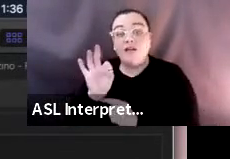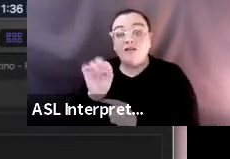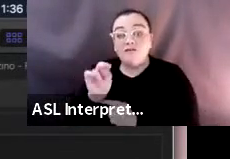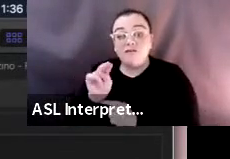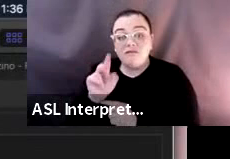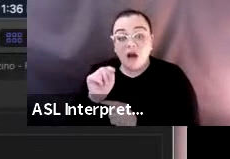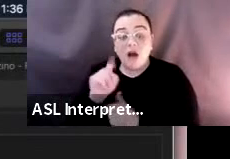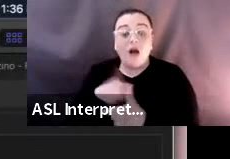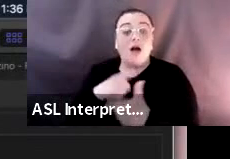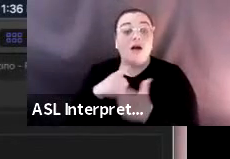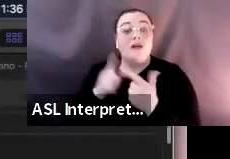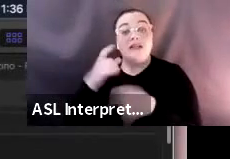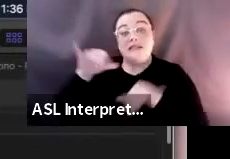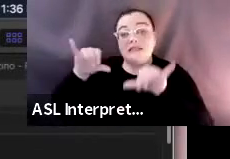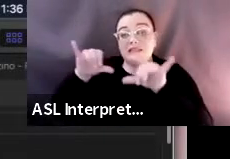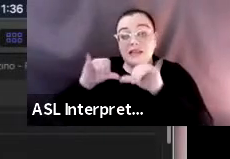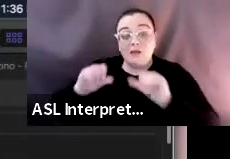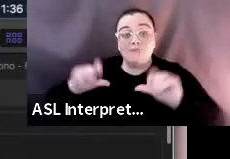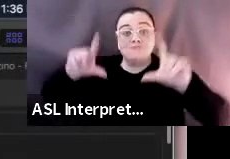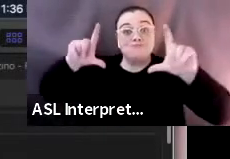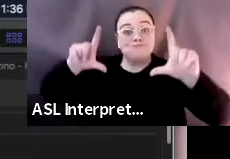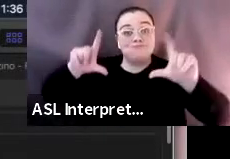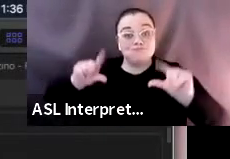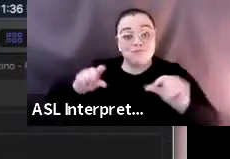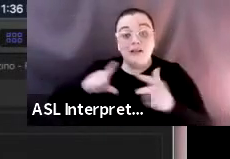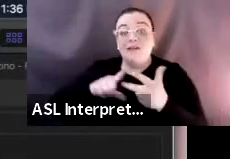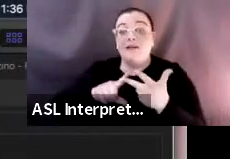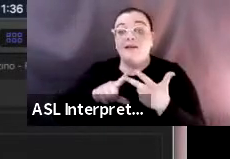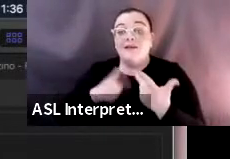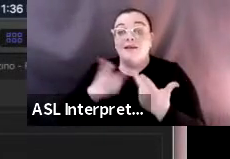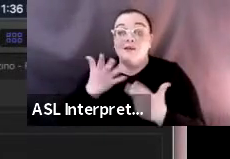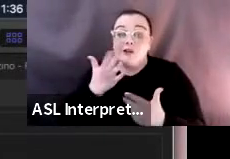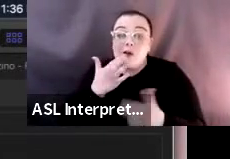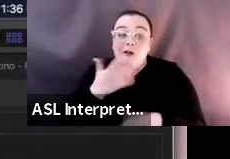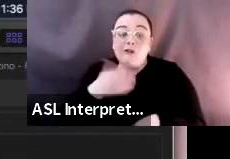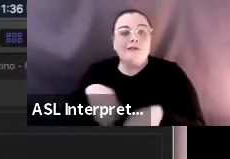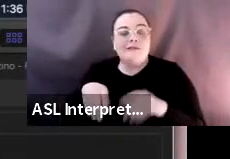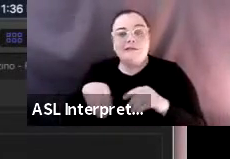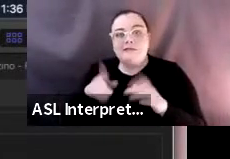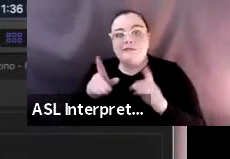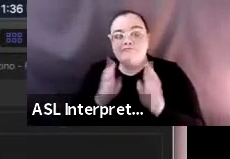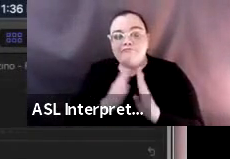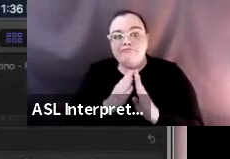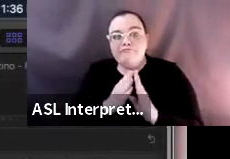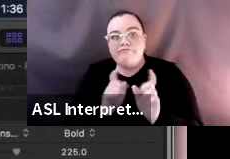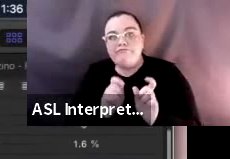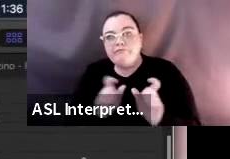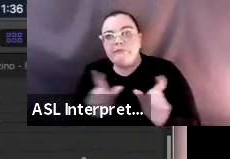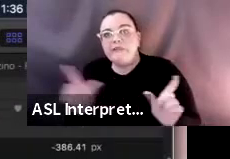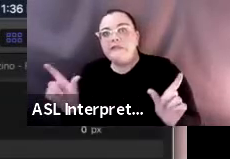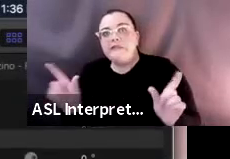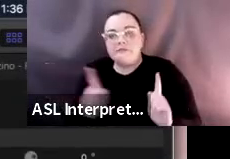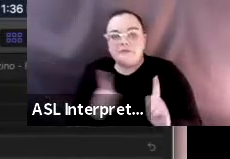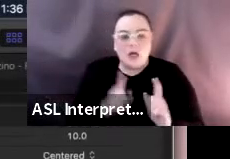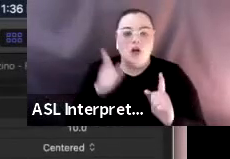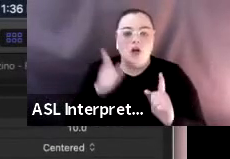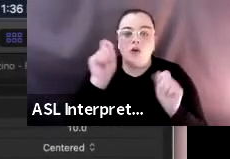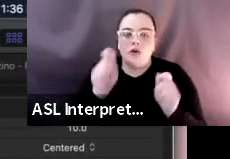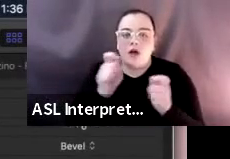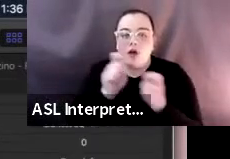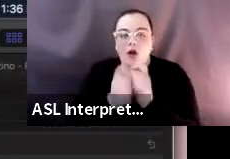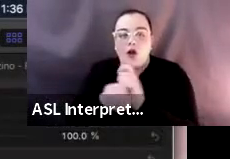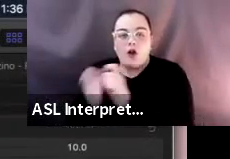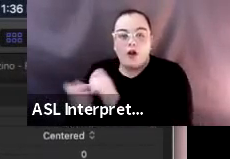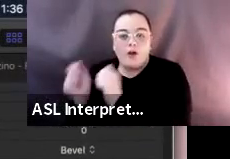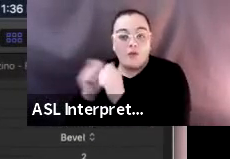change the size of the font, you can change the, the spacing of the letters. There's all sorts of options you can play around with